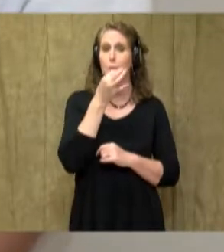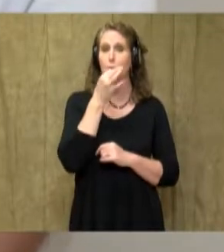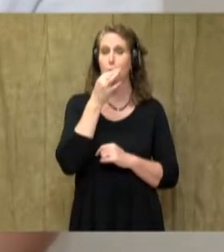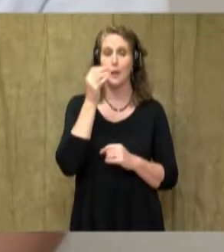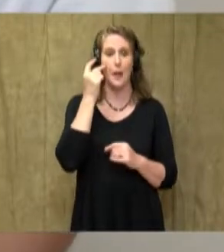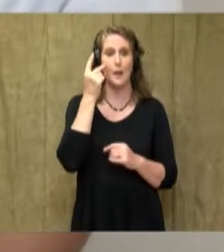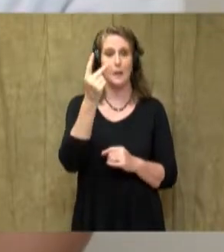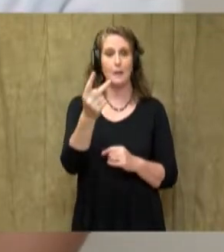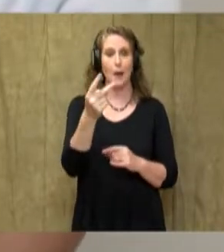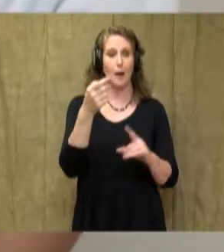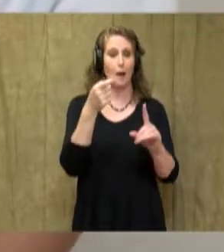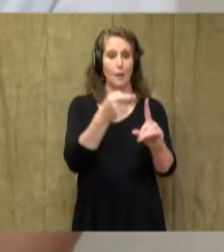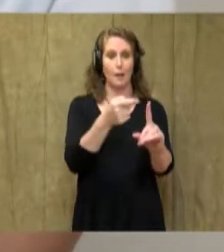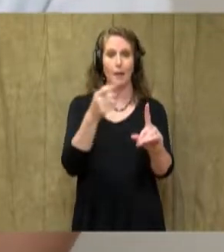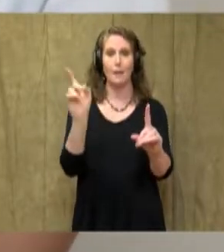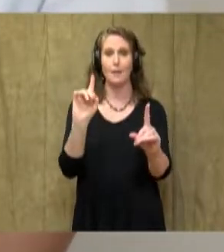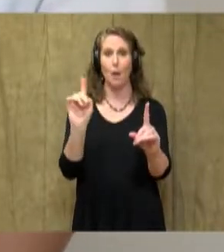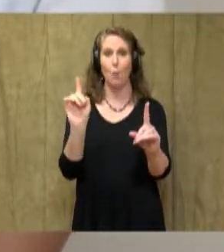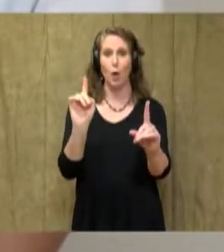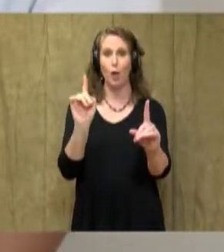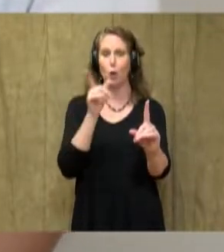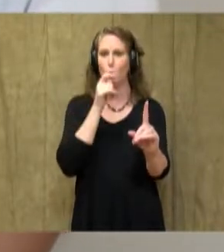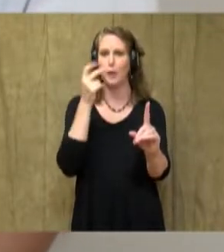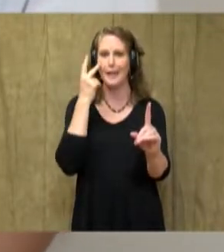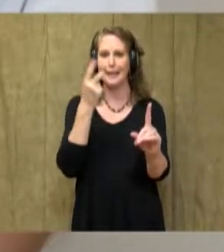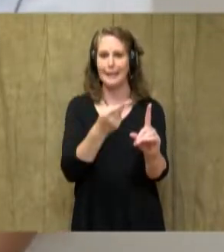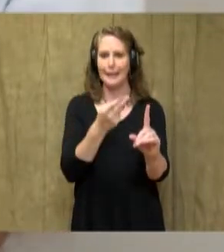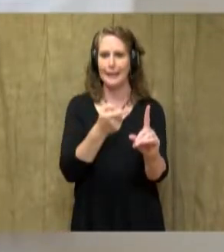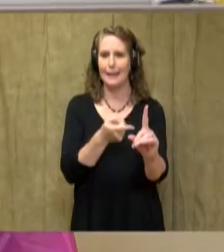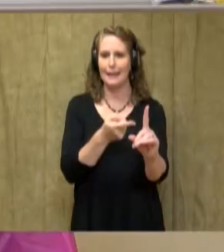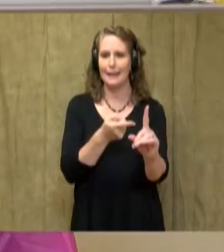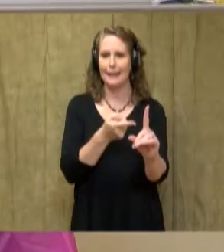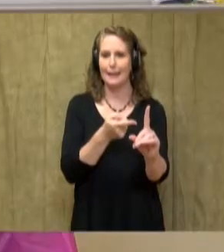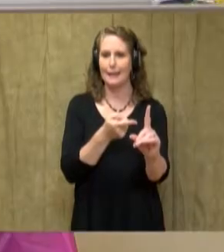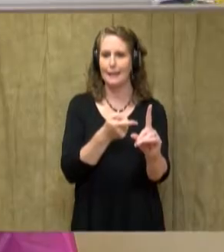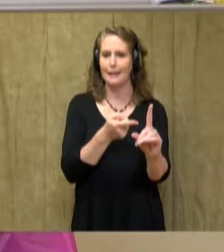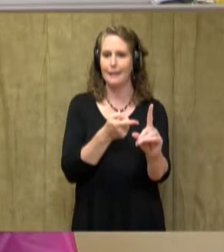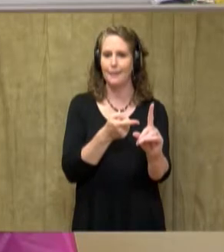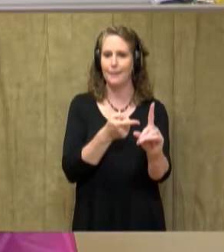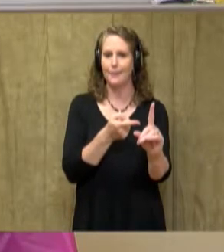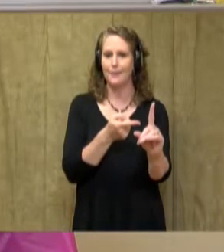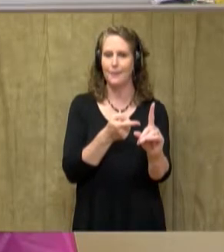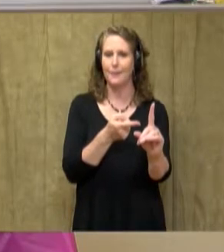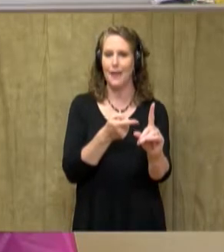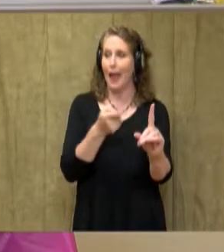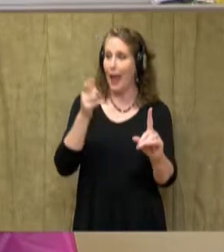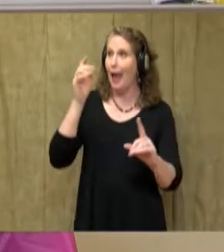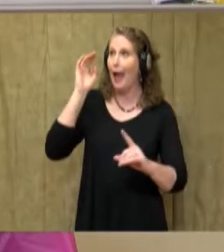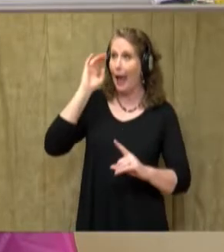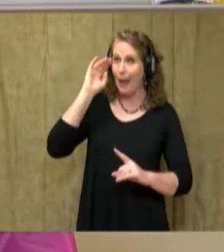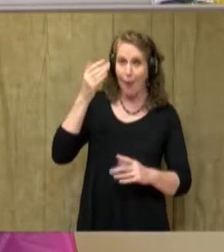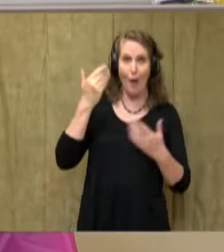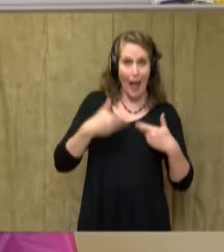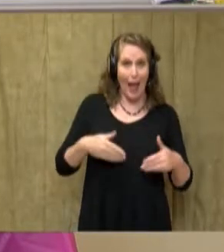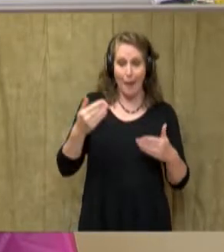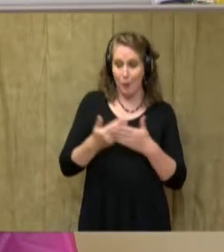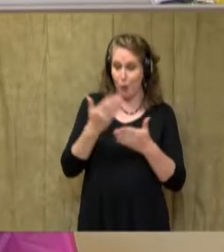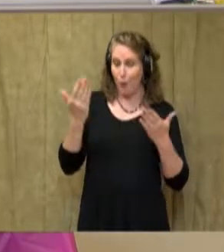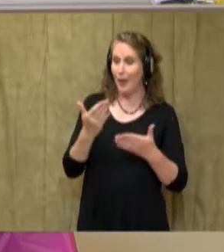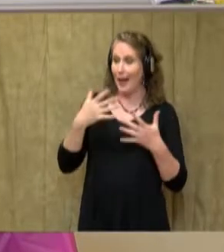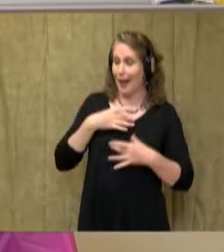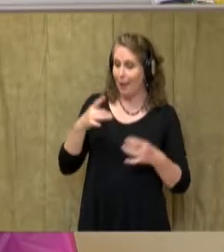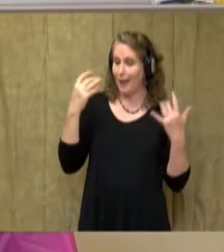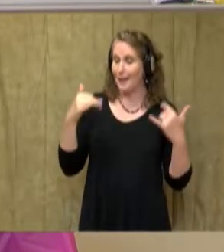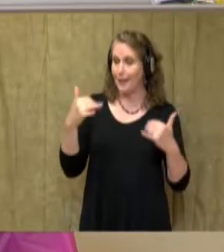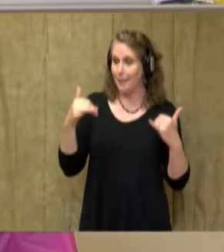saw a someone. Who do you think he saw? Hello, I'm new here and I'd like to